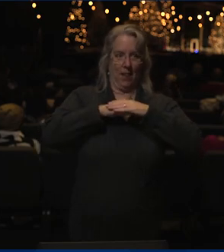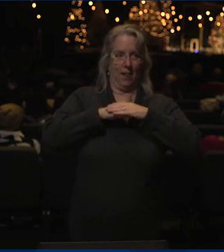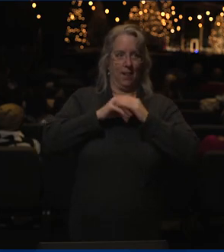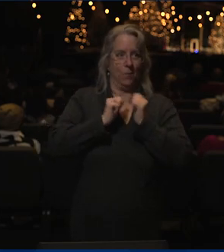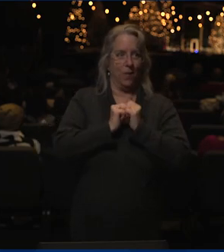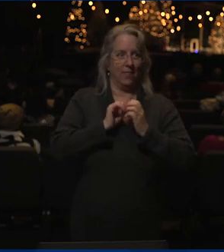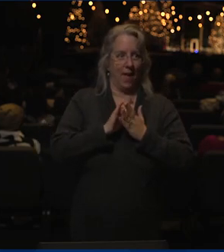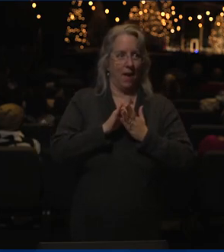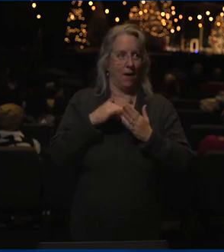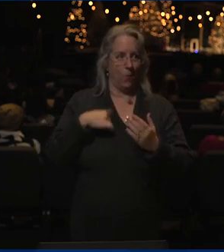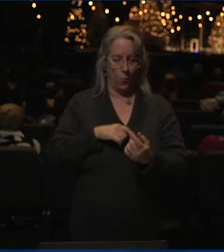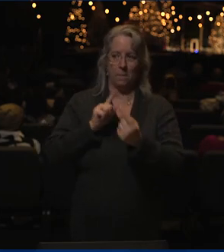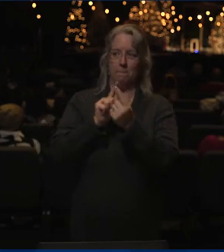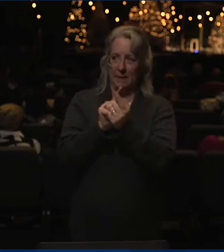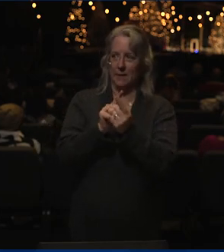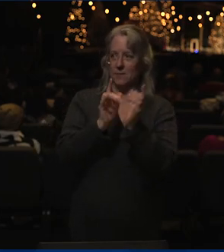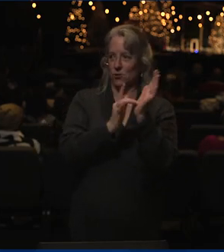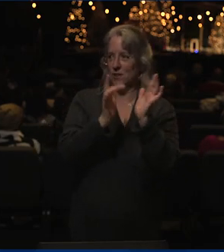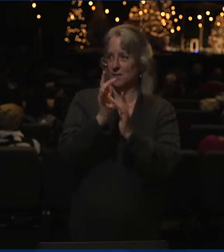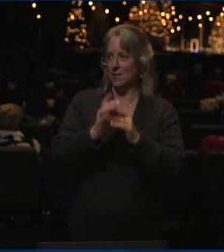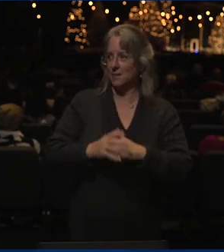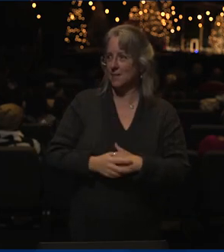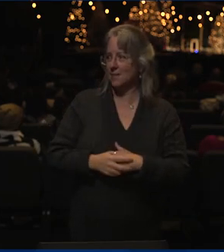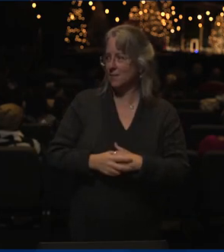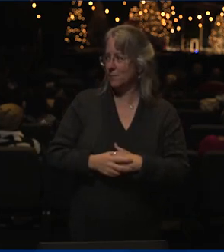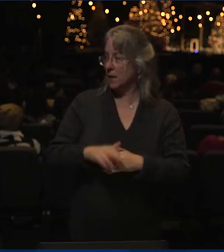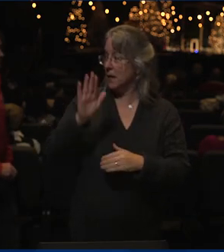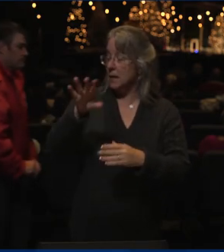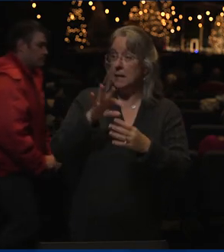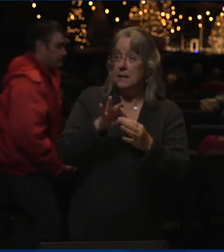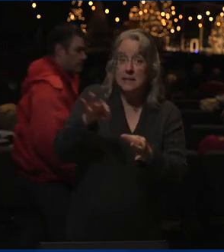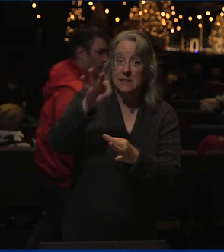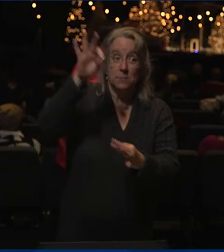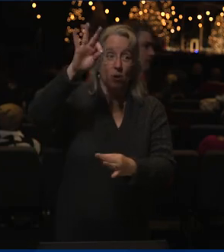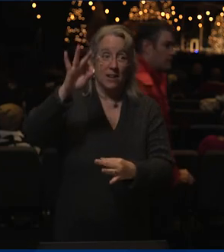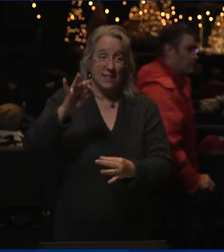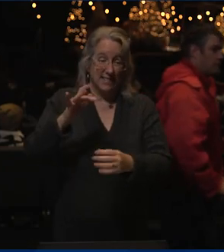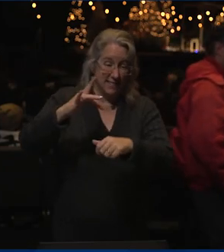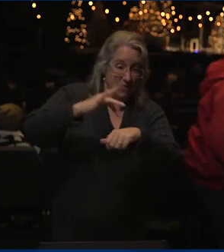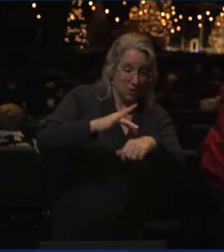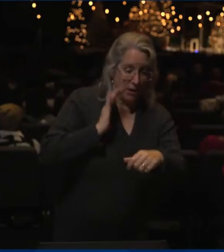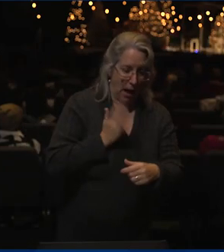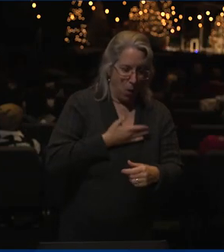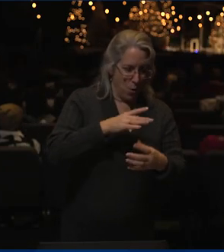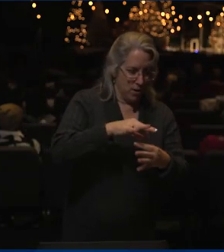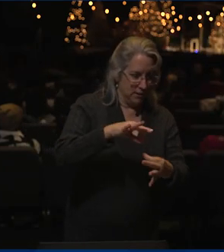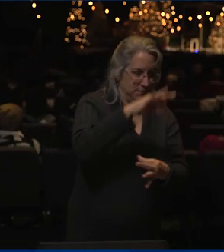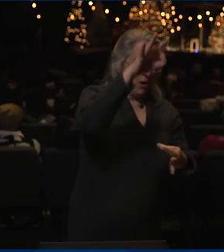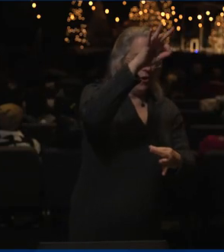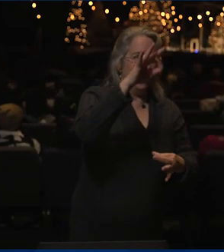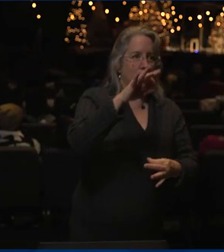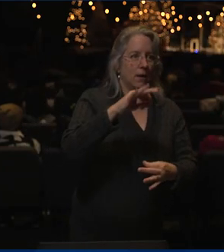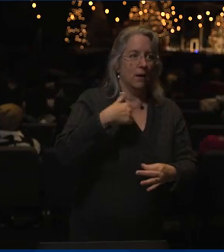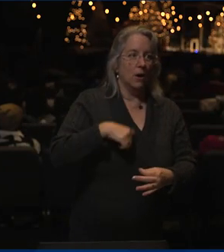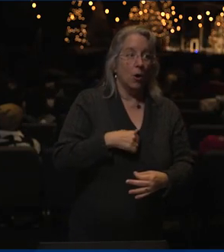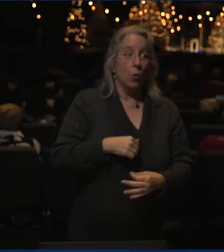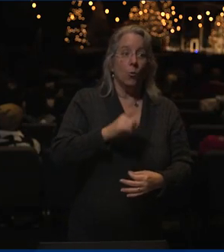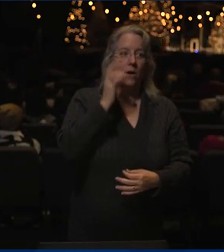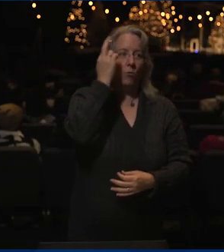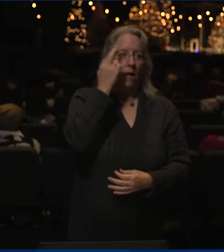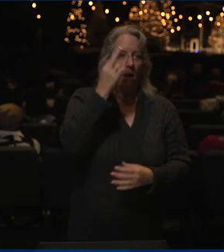meet Jesus. His spirit touches our spirit and confirms who we really are. We know who he is.